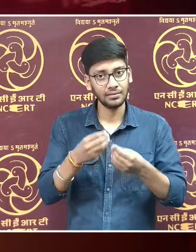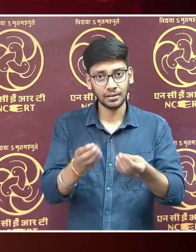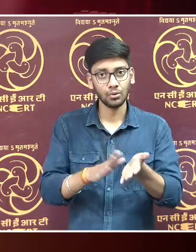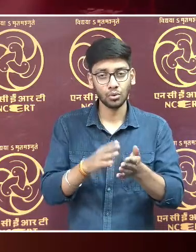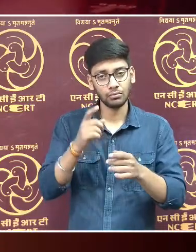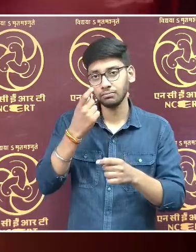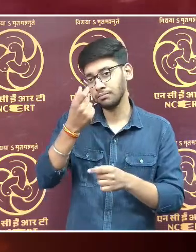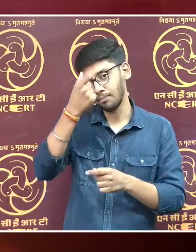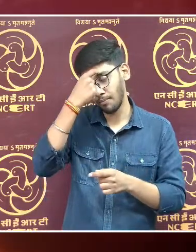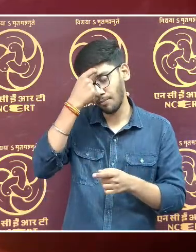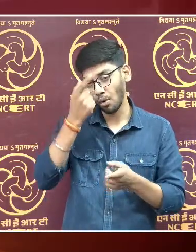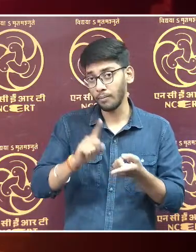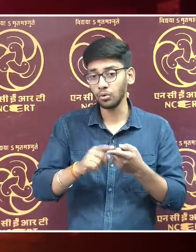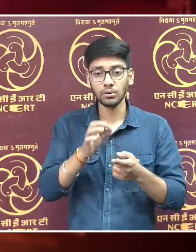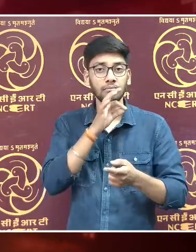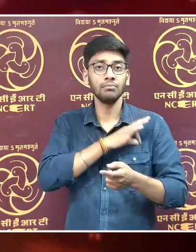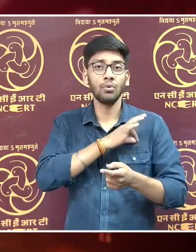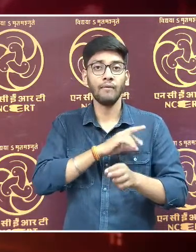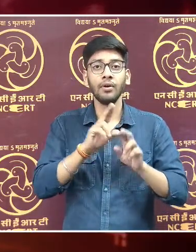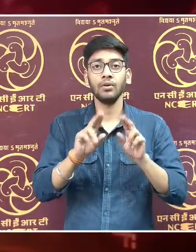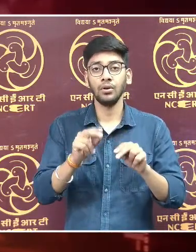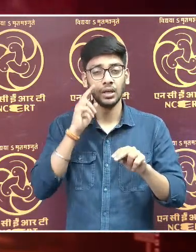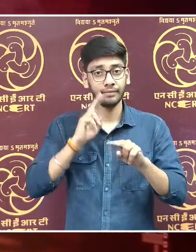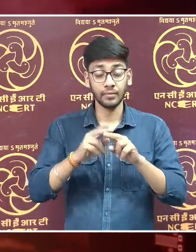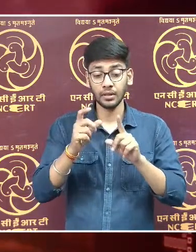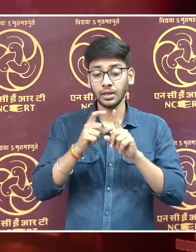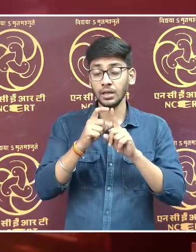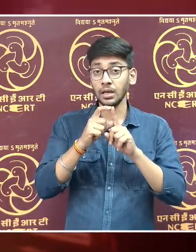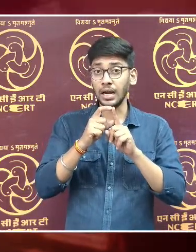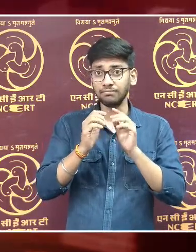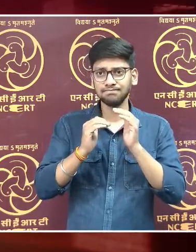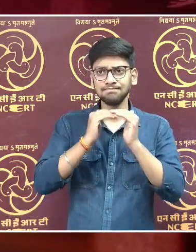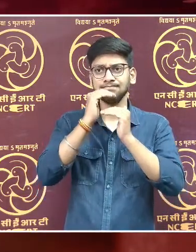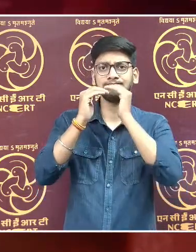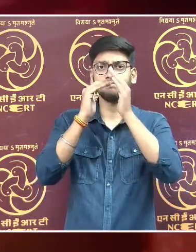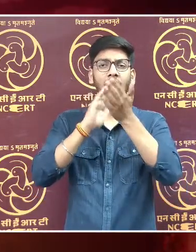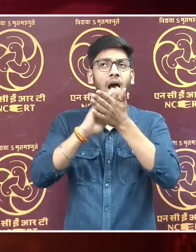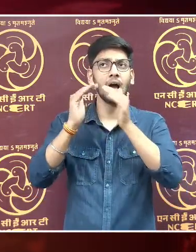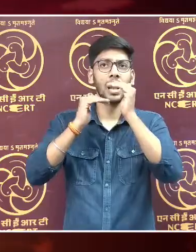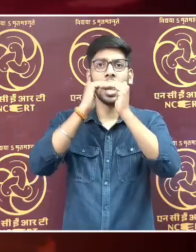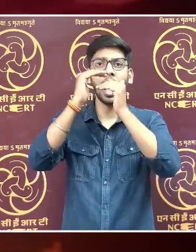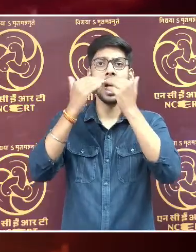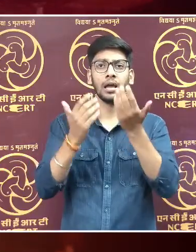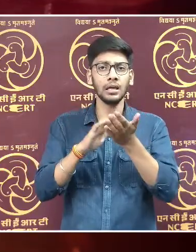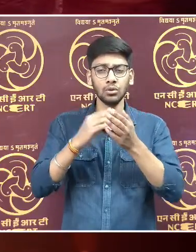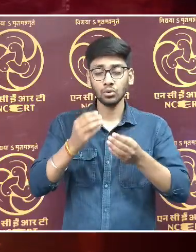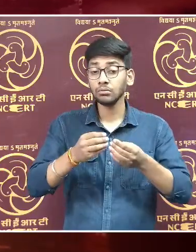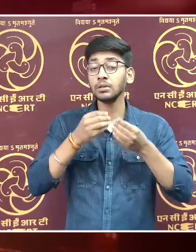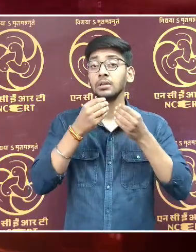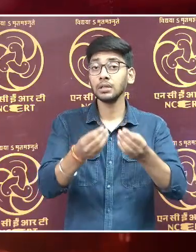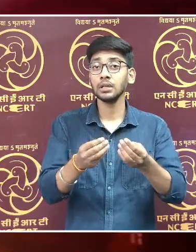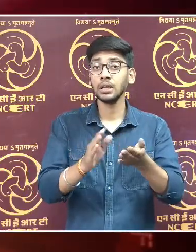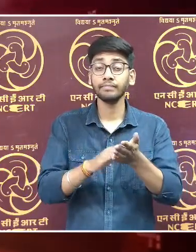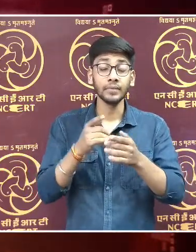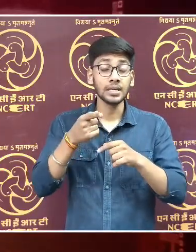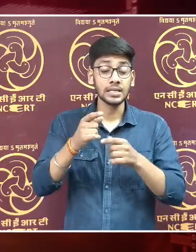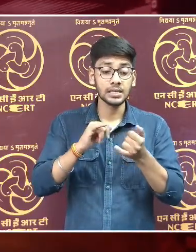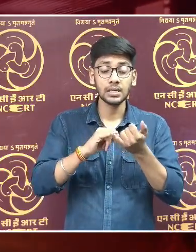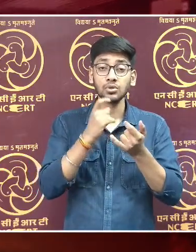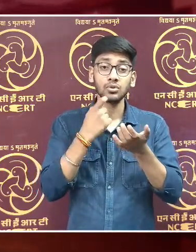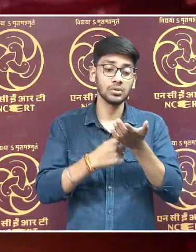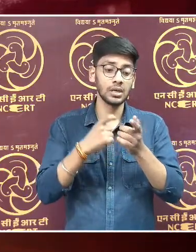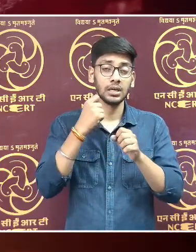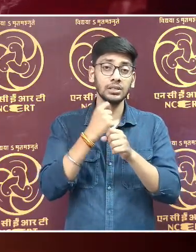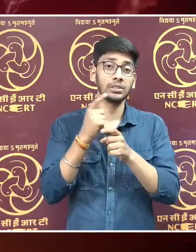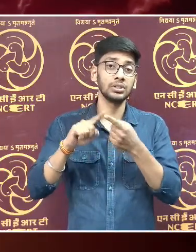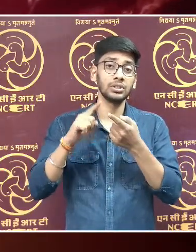aid, whose degree of hearing loss is much higher, then we provide them with the surgical option with Okay.